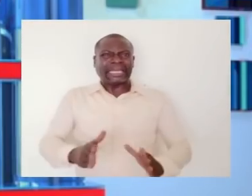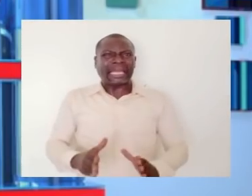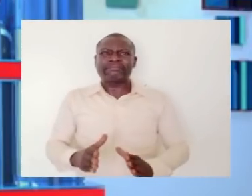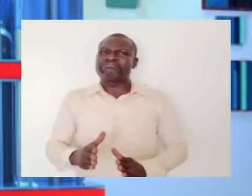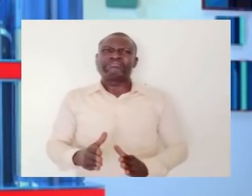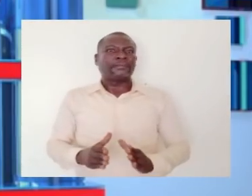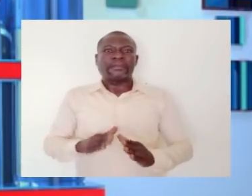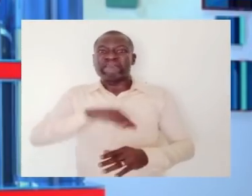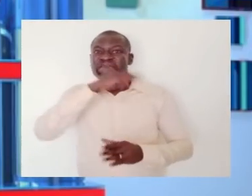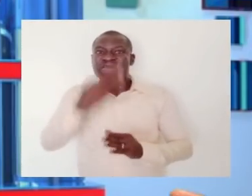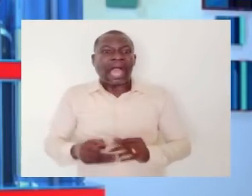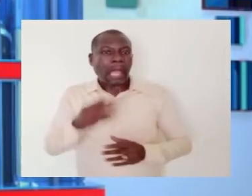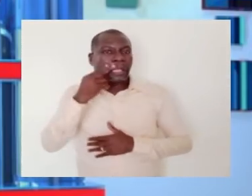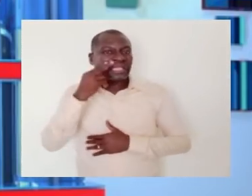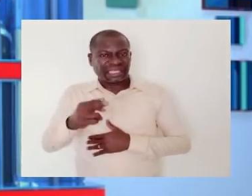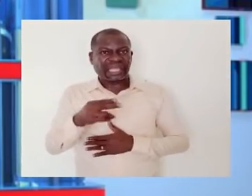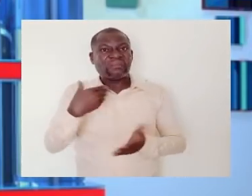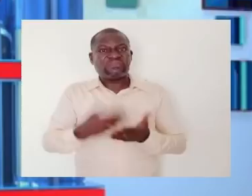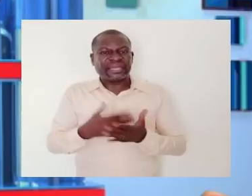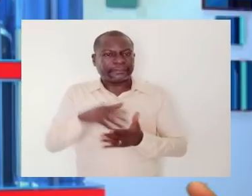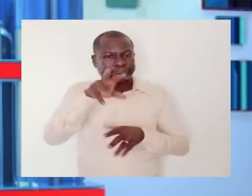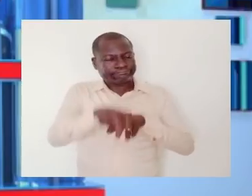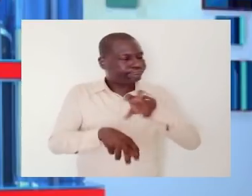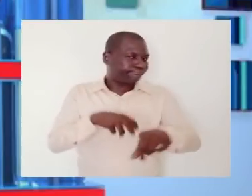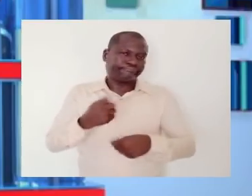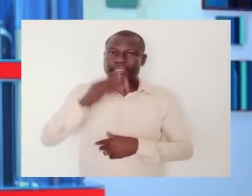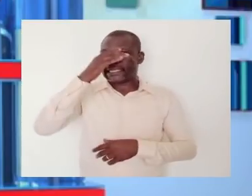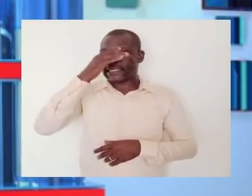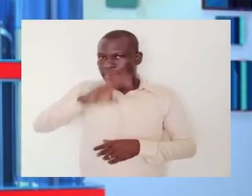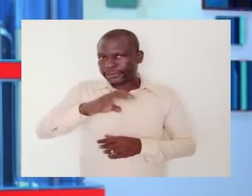Are you almost myself, chumano? When you are about Hoswano, no sicanibre.